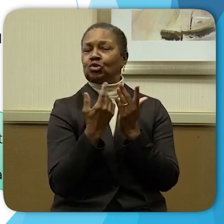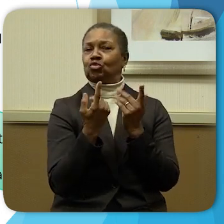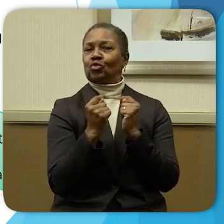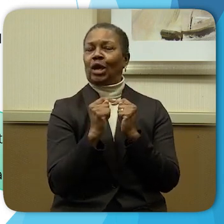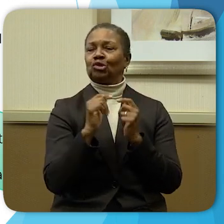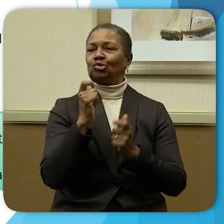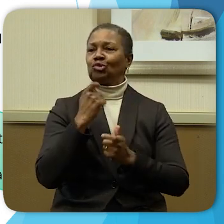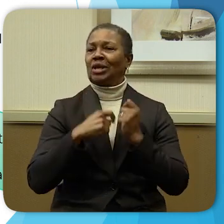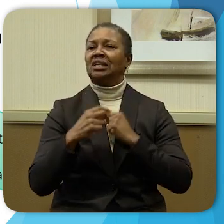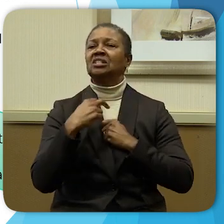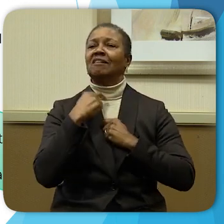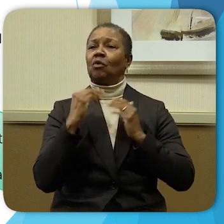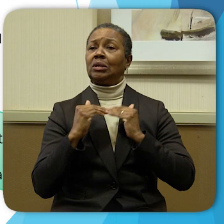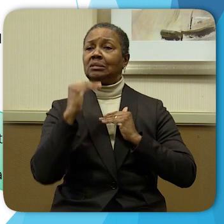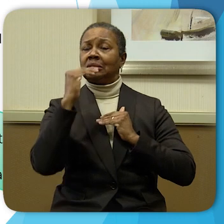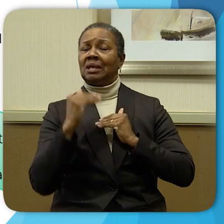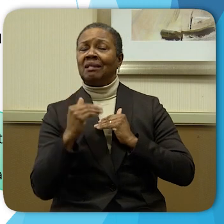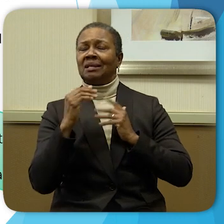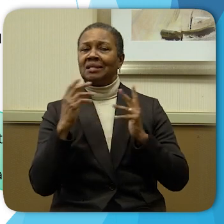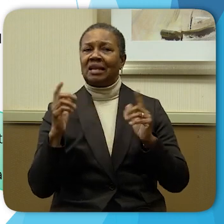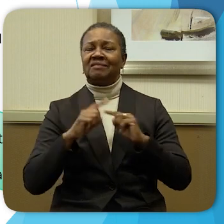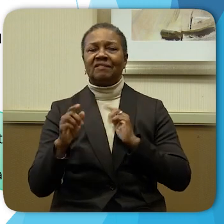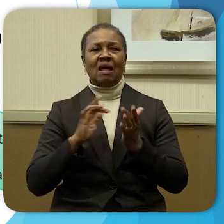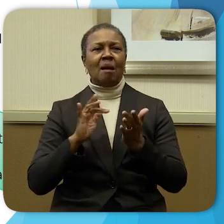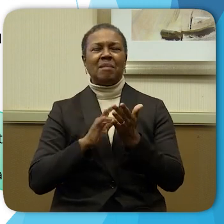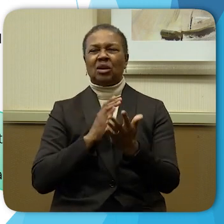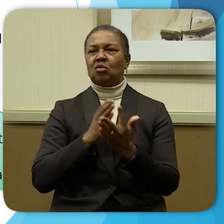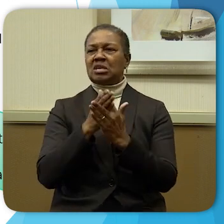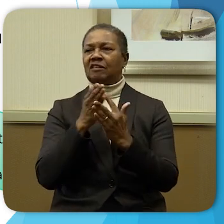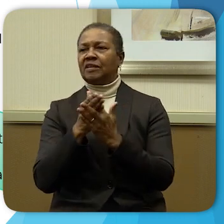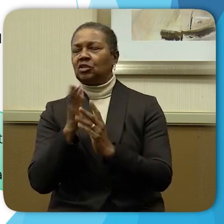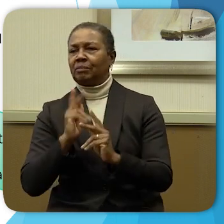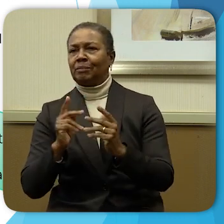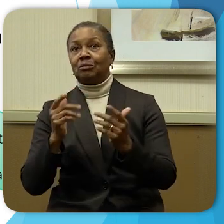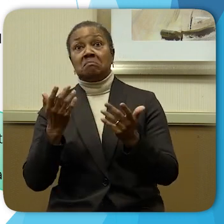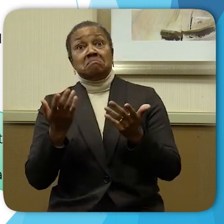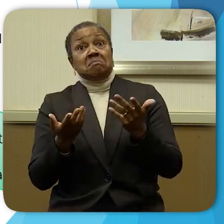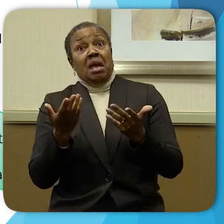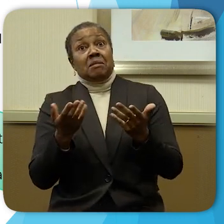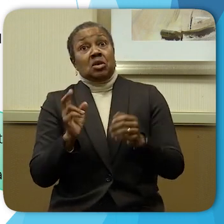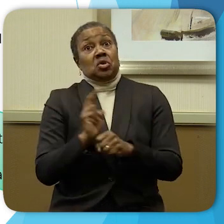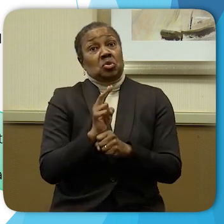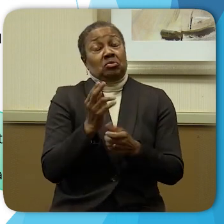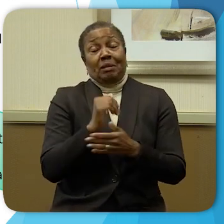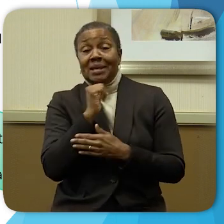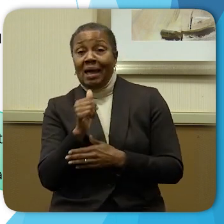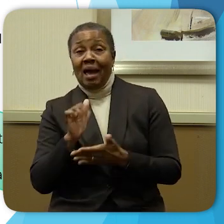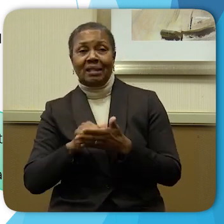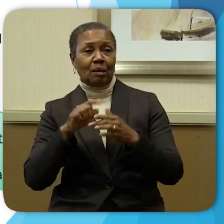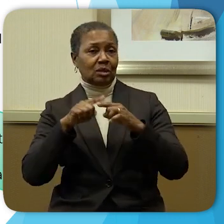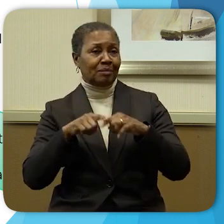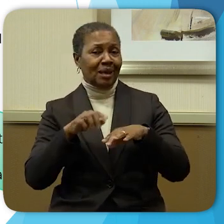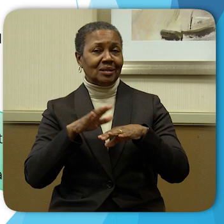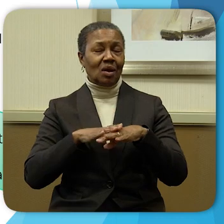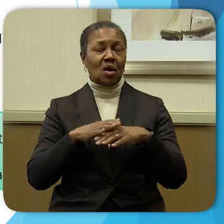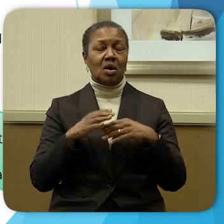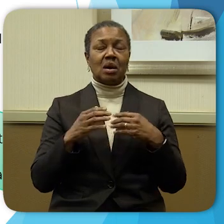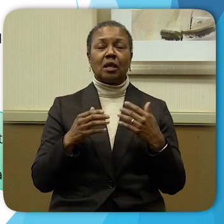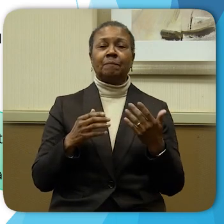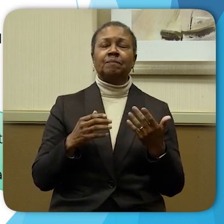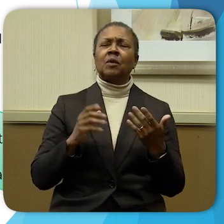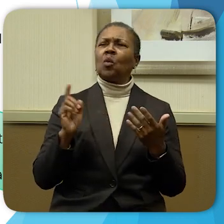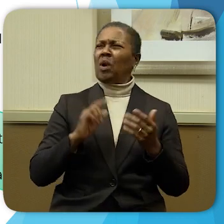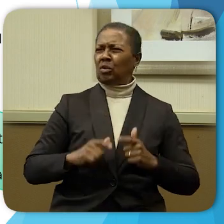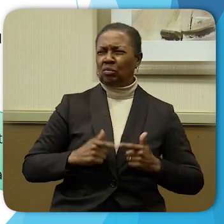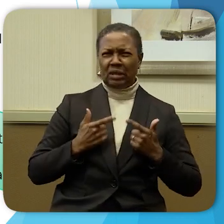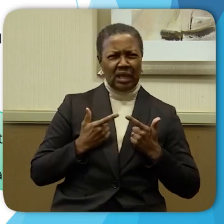voice. There's lots of different medical interventions that people may or may not use. And that really can depend on where